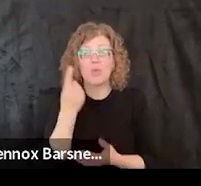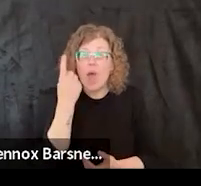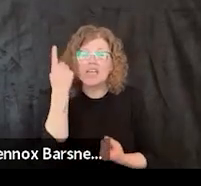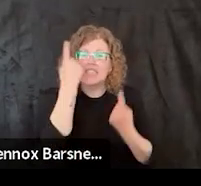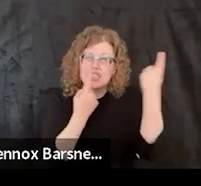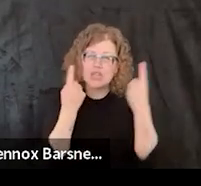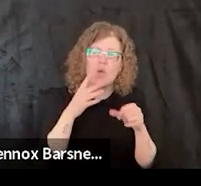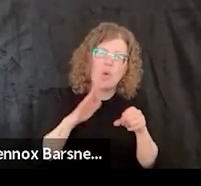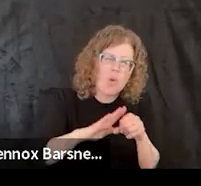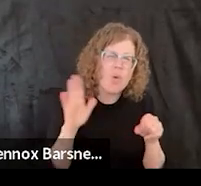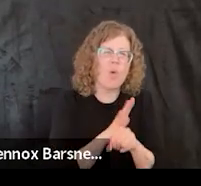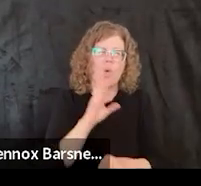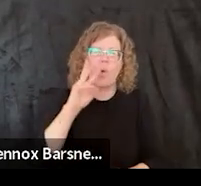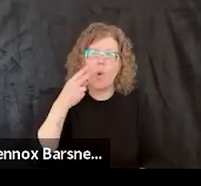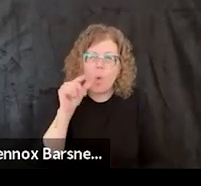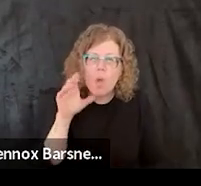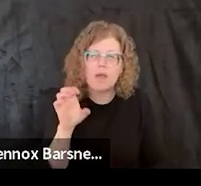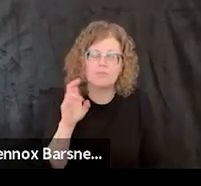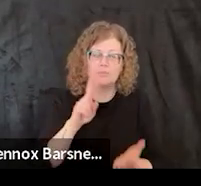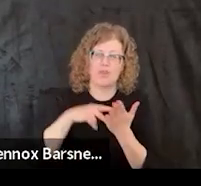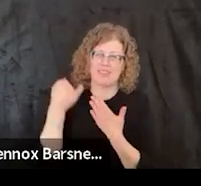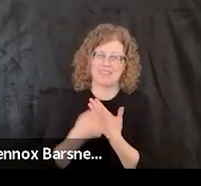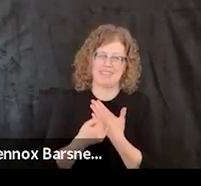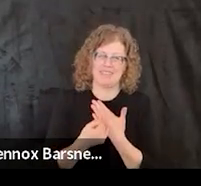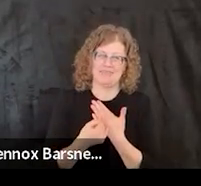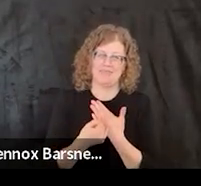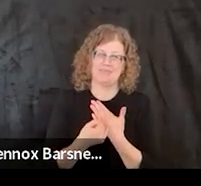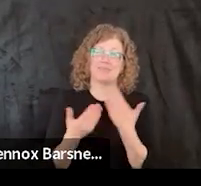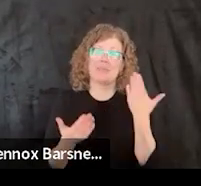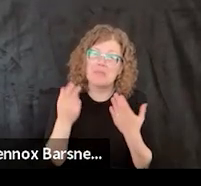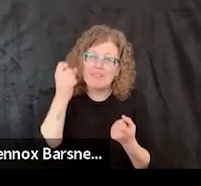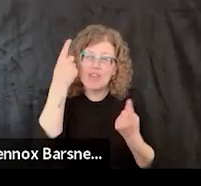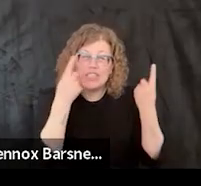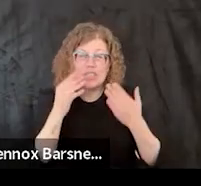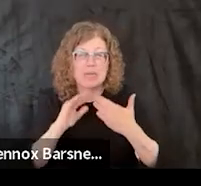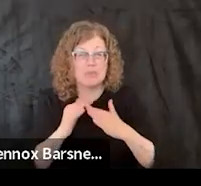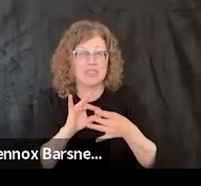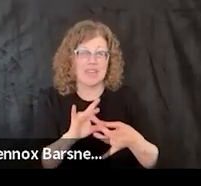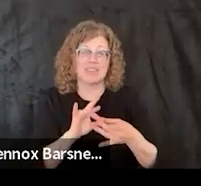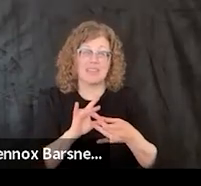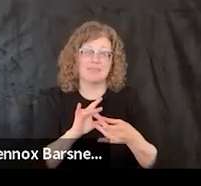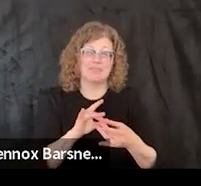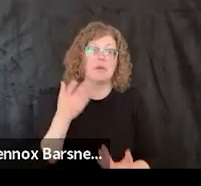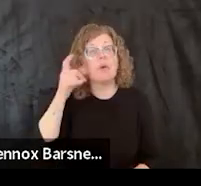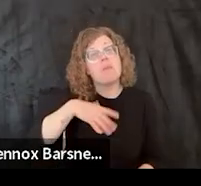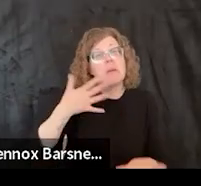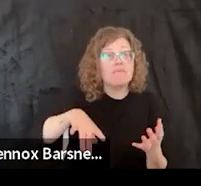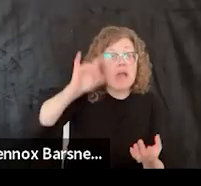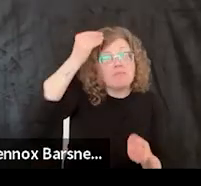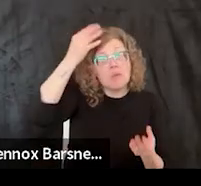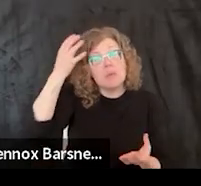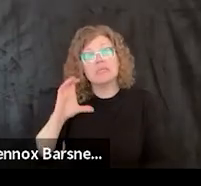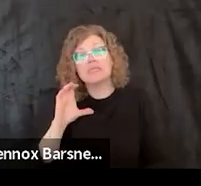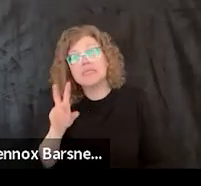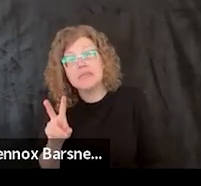This consideration may also be supported through your CV or your support material or sections in